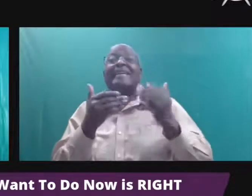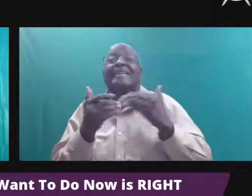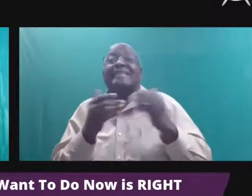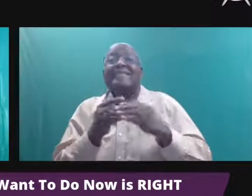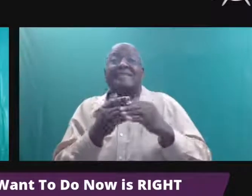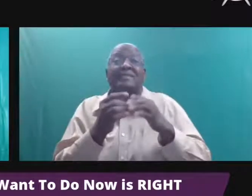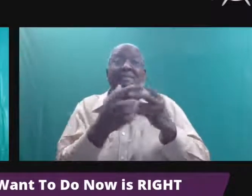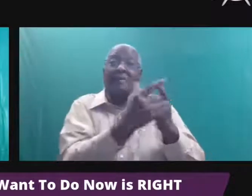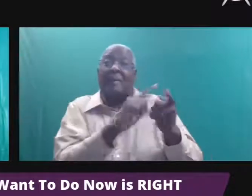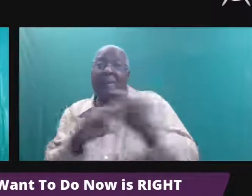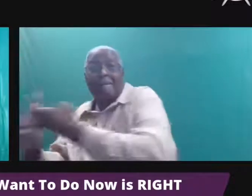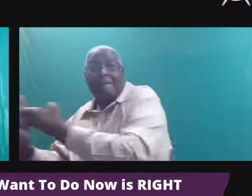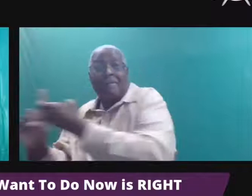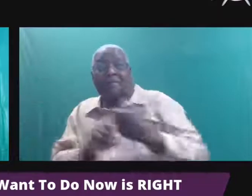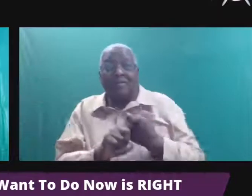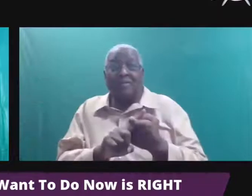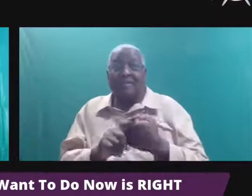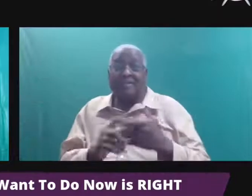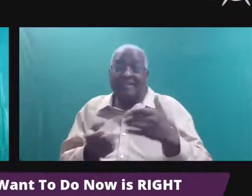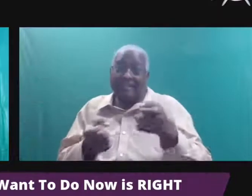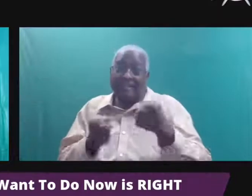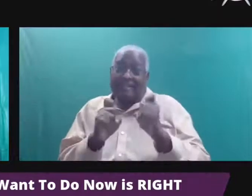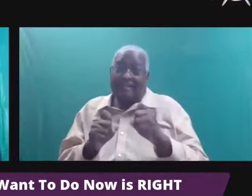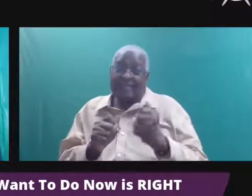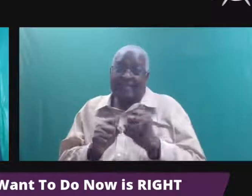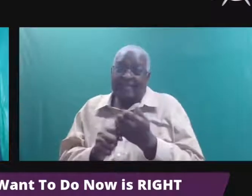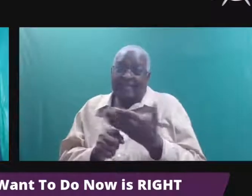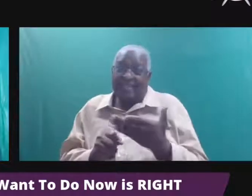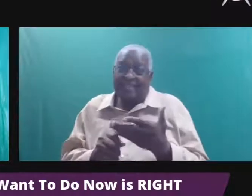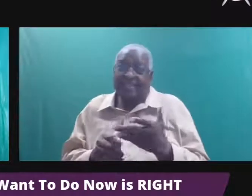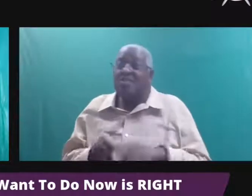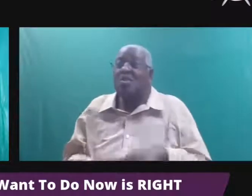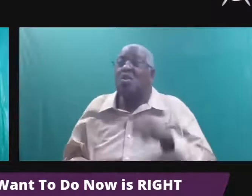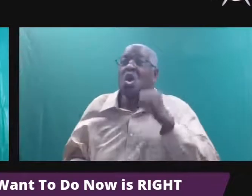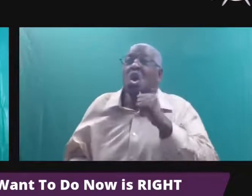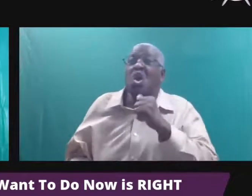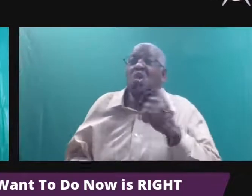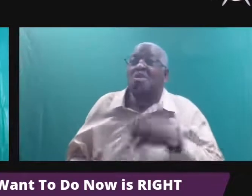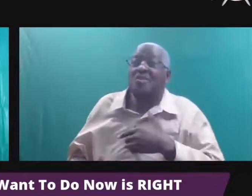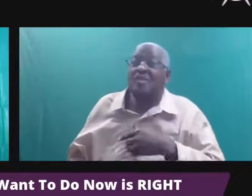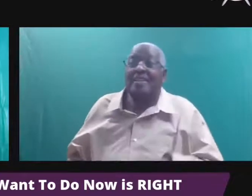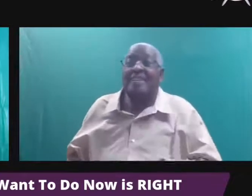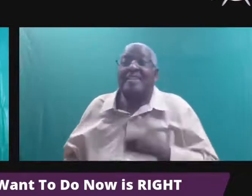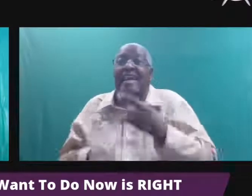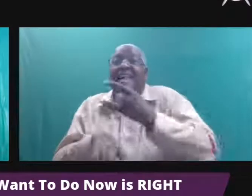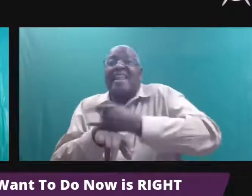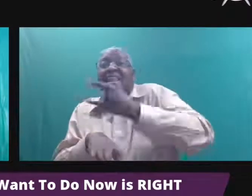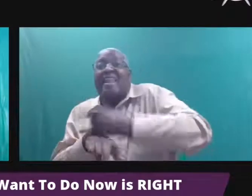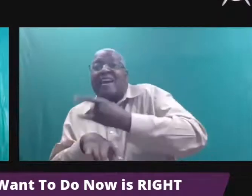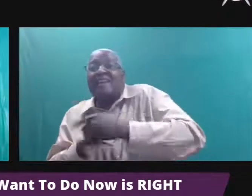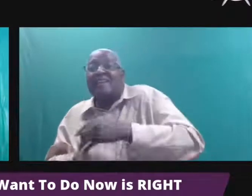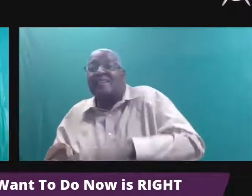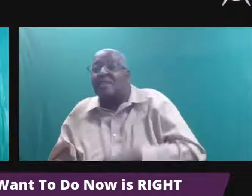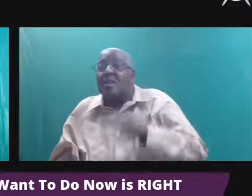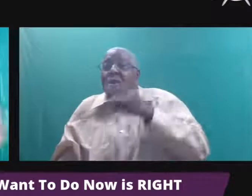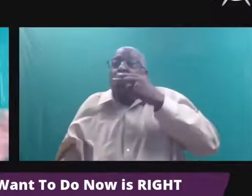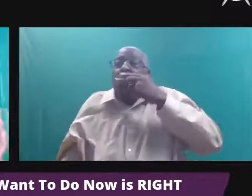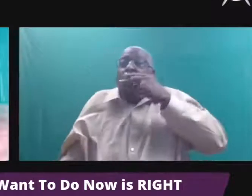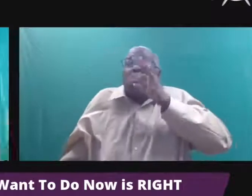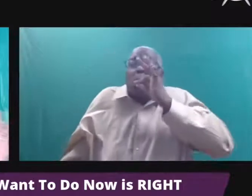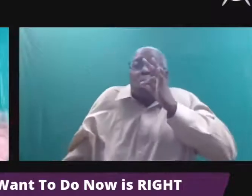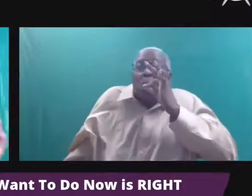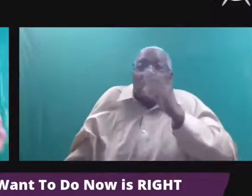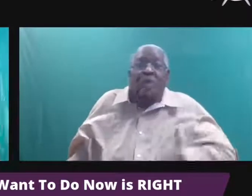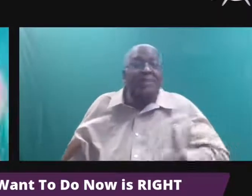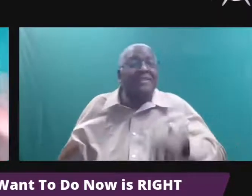track if you offered me certain things. Oh, listen, the girls are over here. The liquor's over here. The weed's over here. The